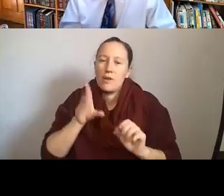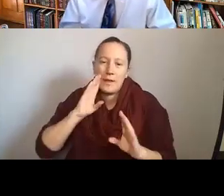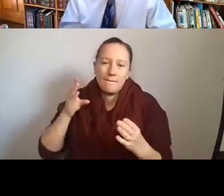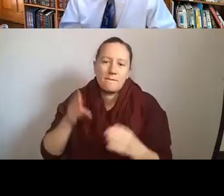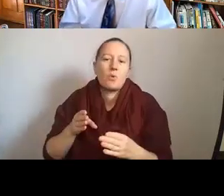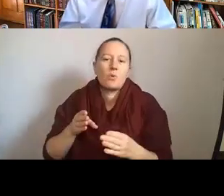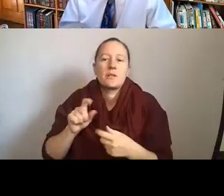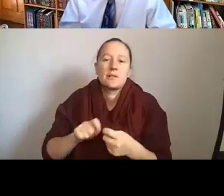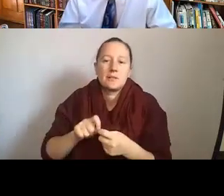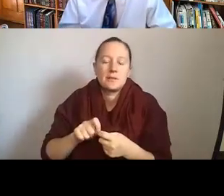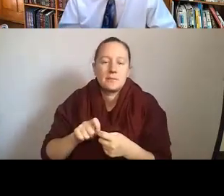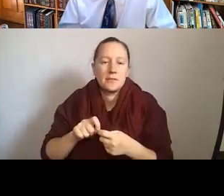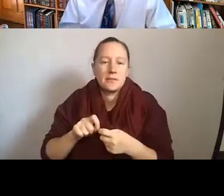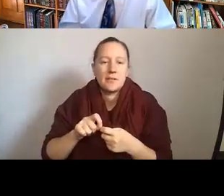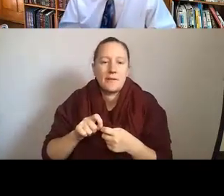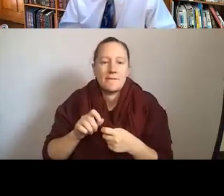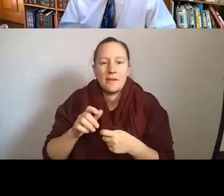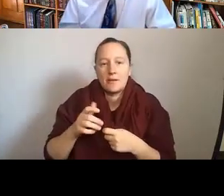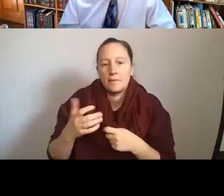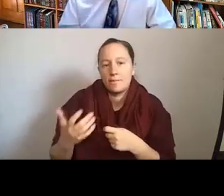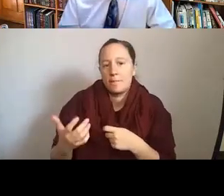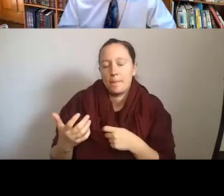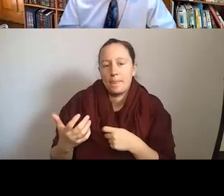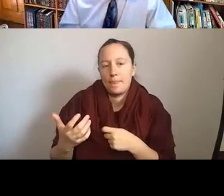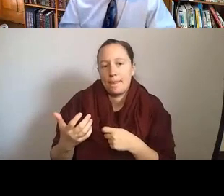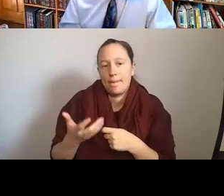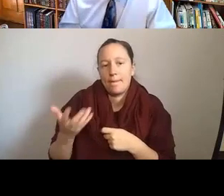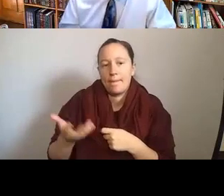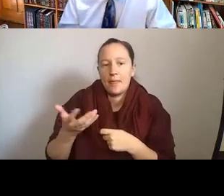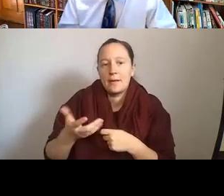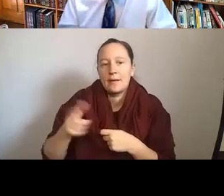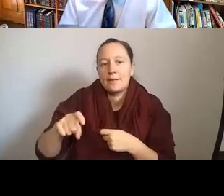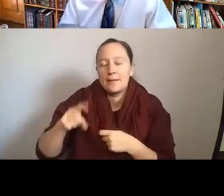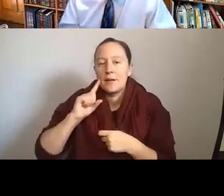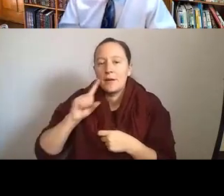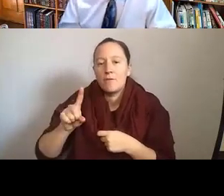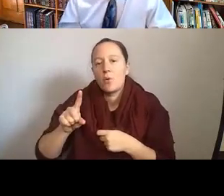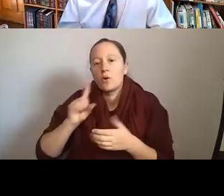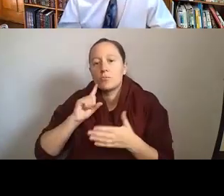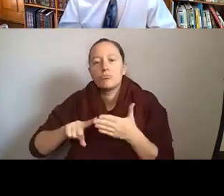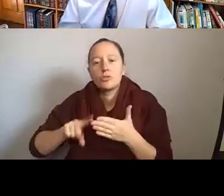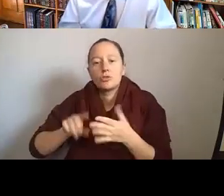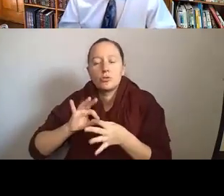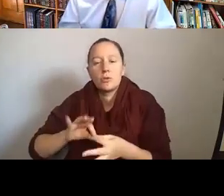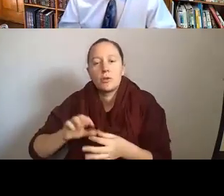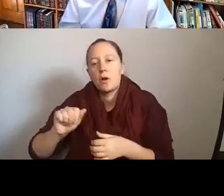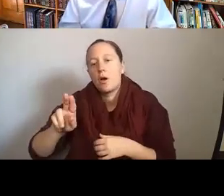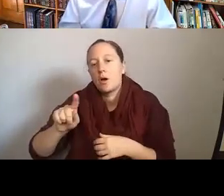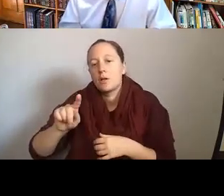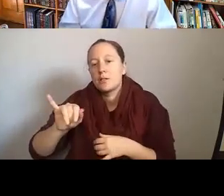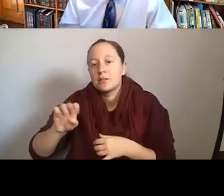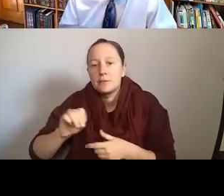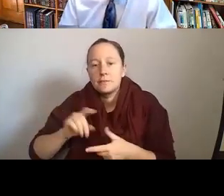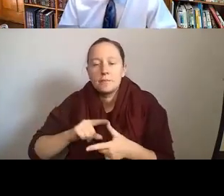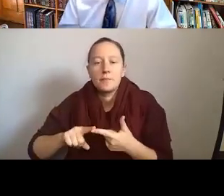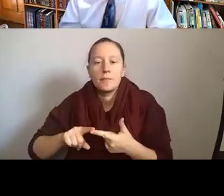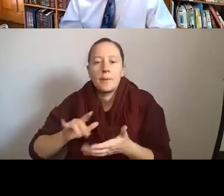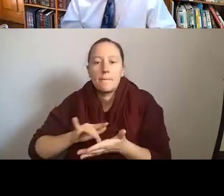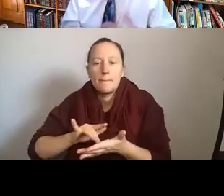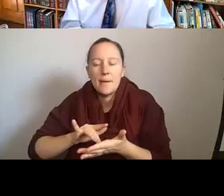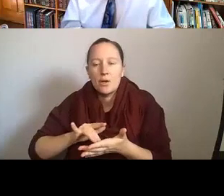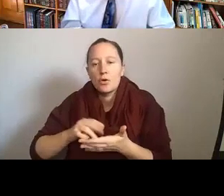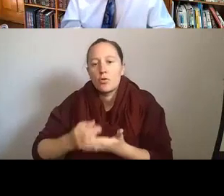specific themes for, it could be research on autism or research on medical